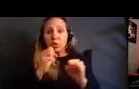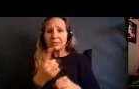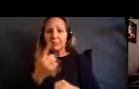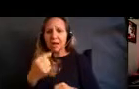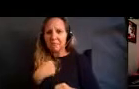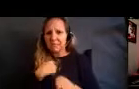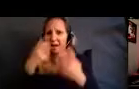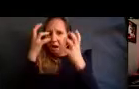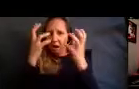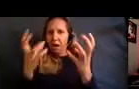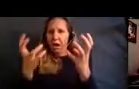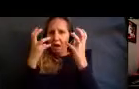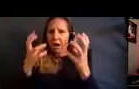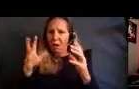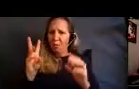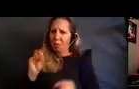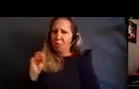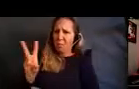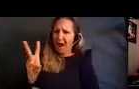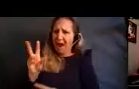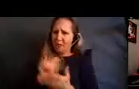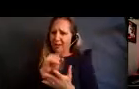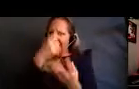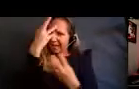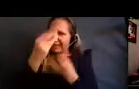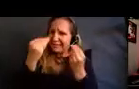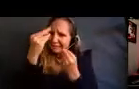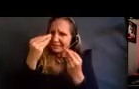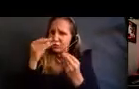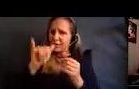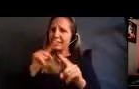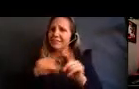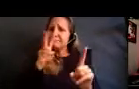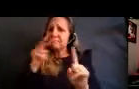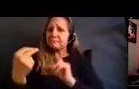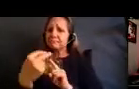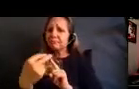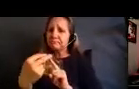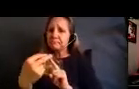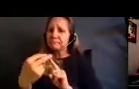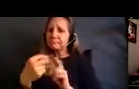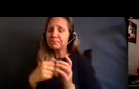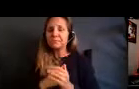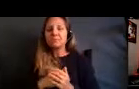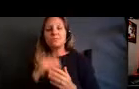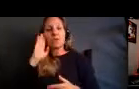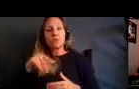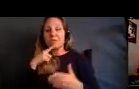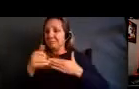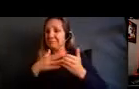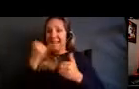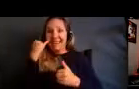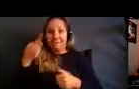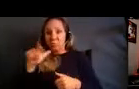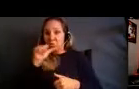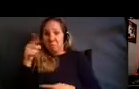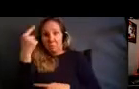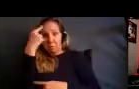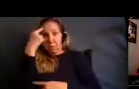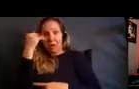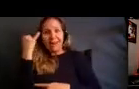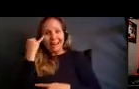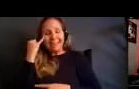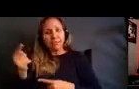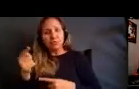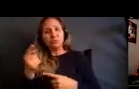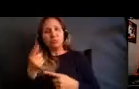absolutely incredible that they were thinking of this. You see, as I said, even if you're not an employer, by doing actions like this and